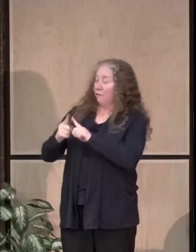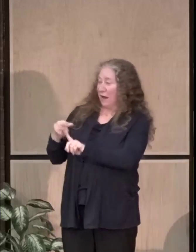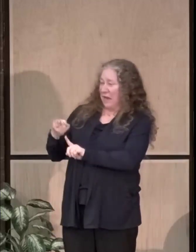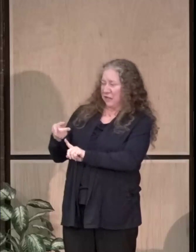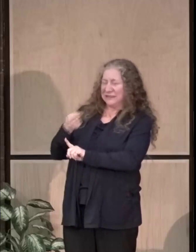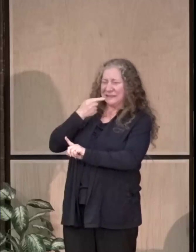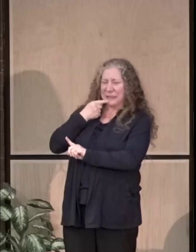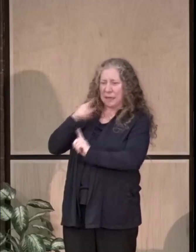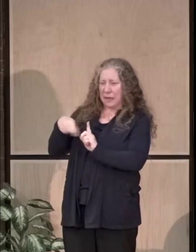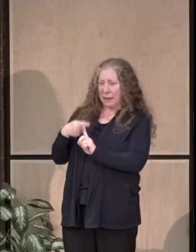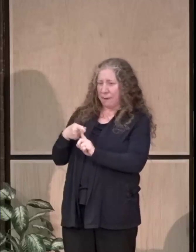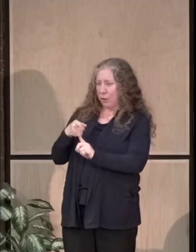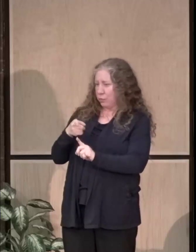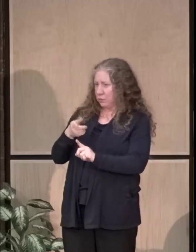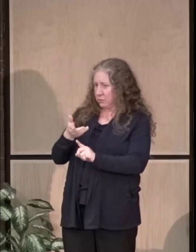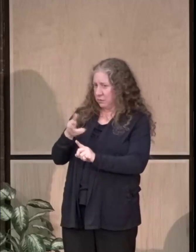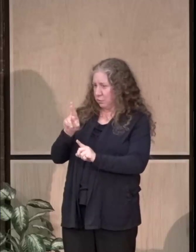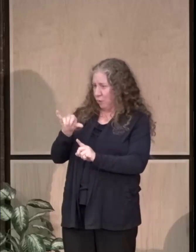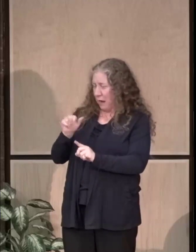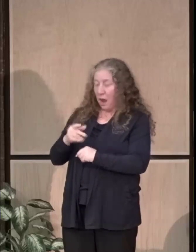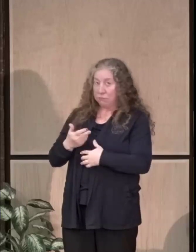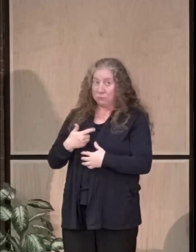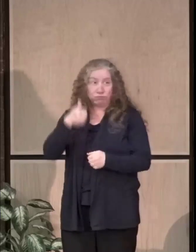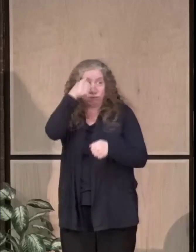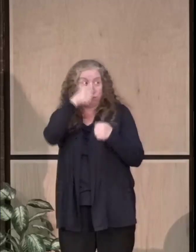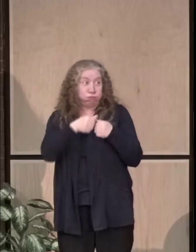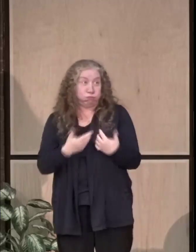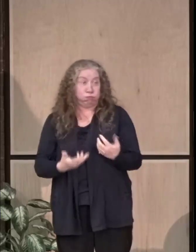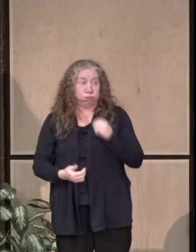Ryan? I cannot recall. And